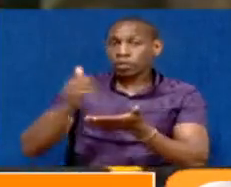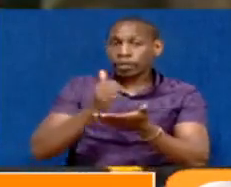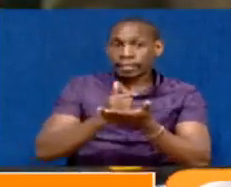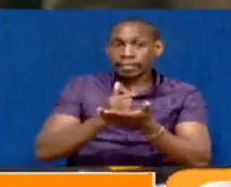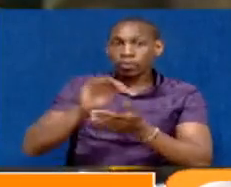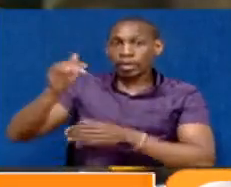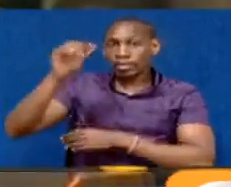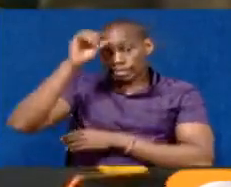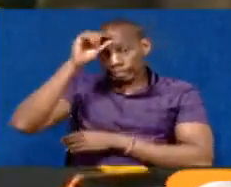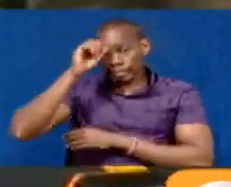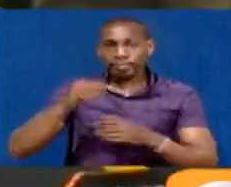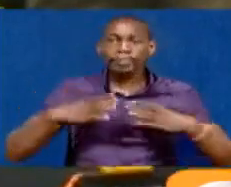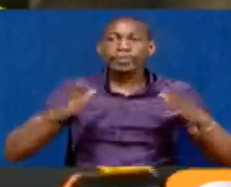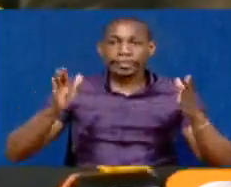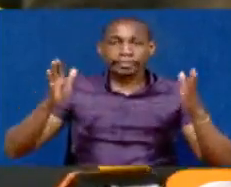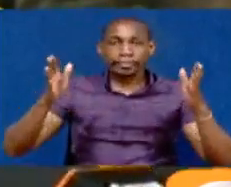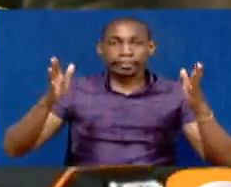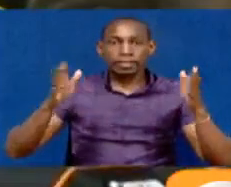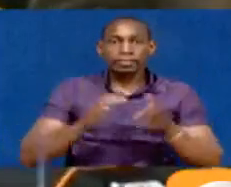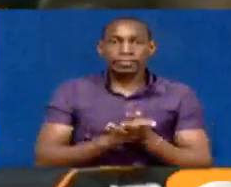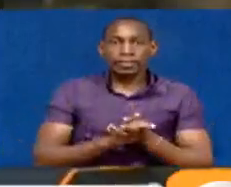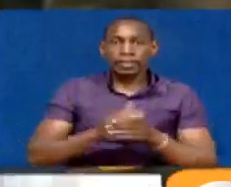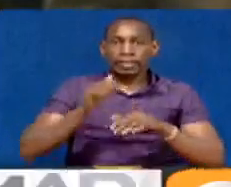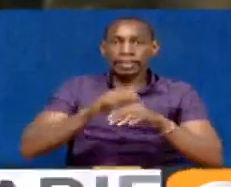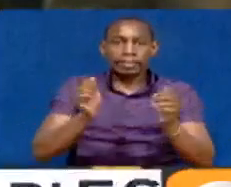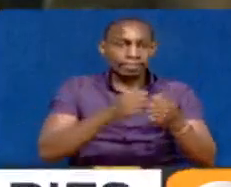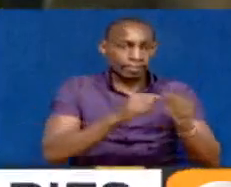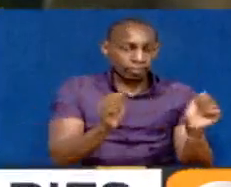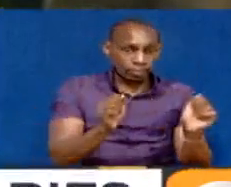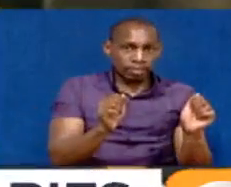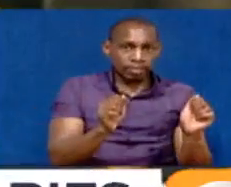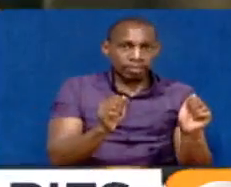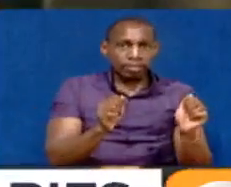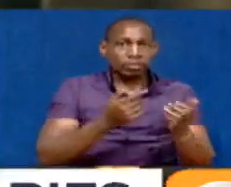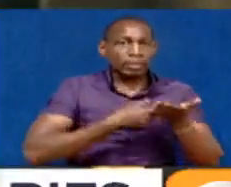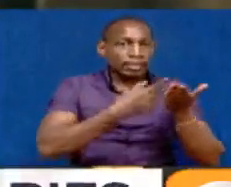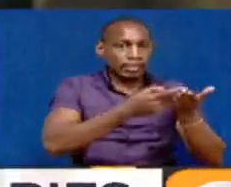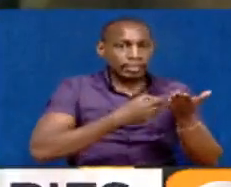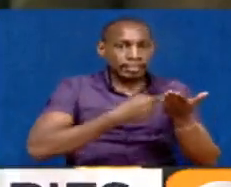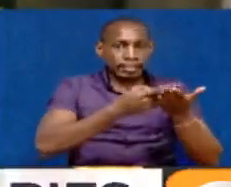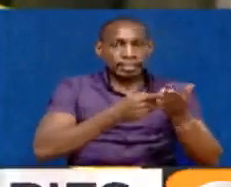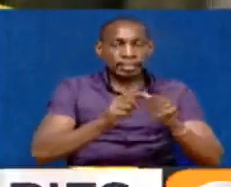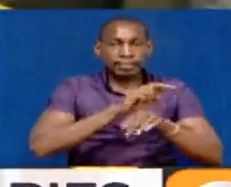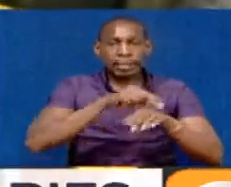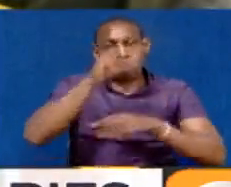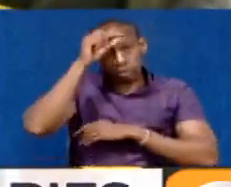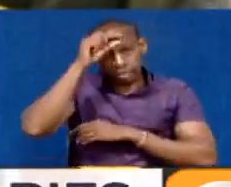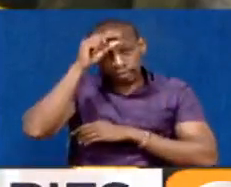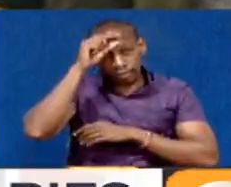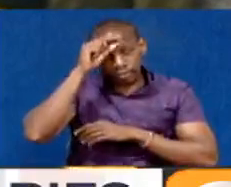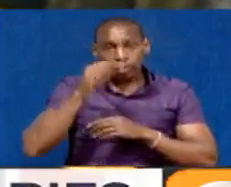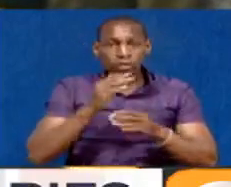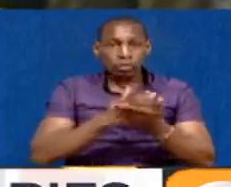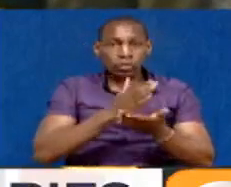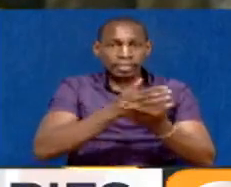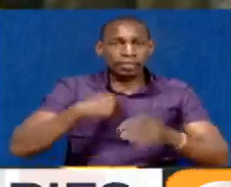you in the county government. And where it is not possible, we will negotiate with even the national government to see